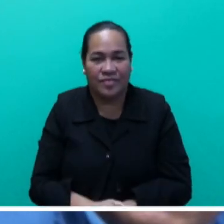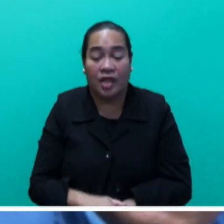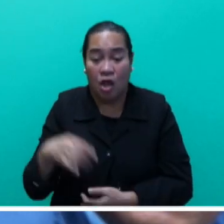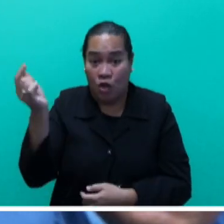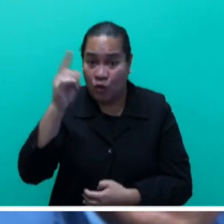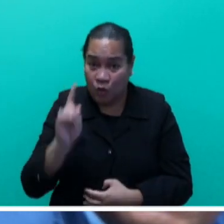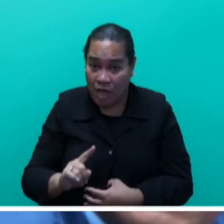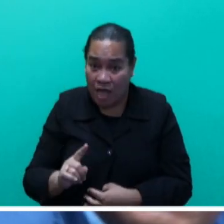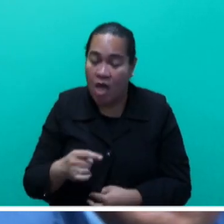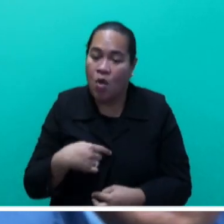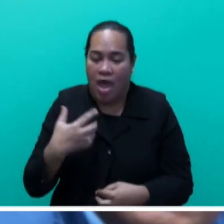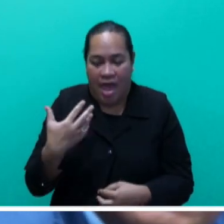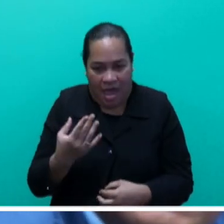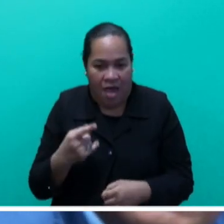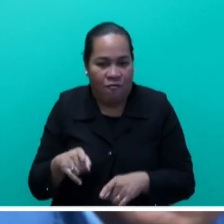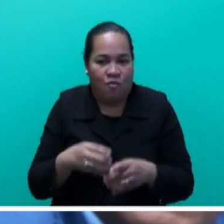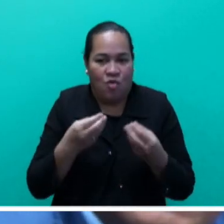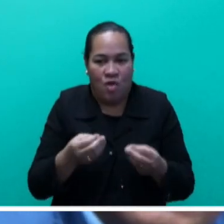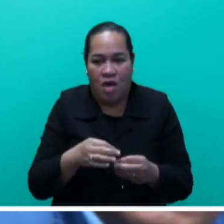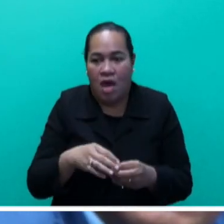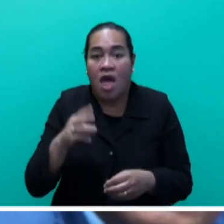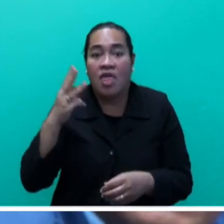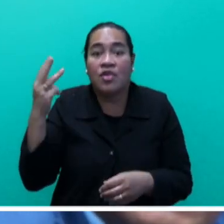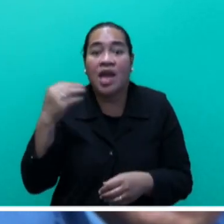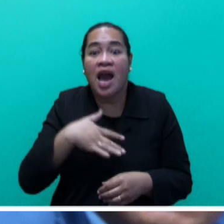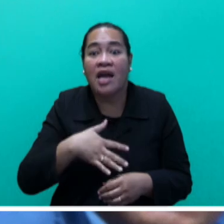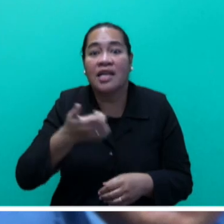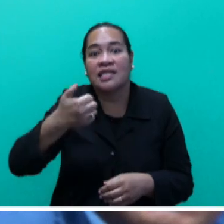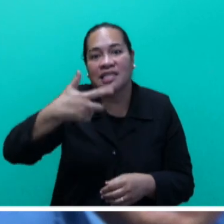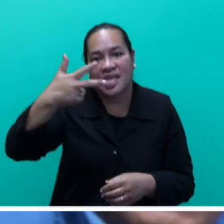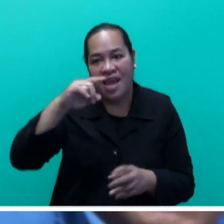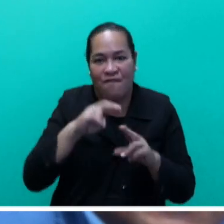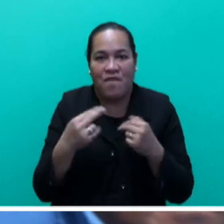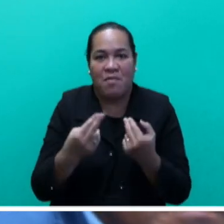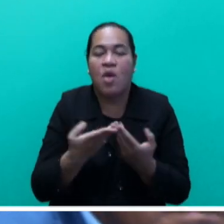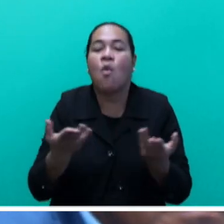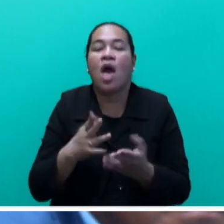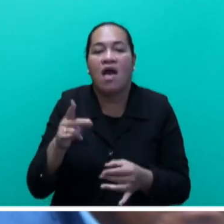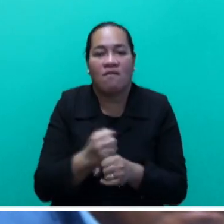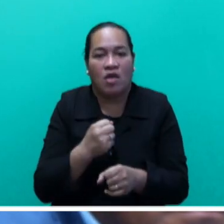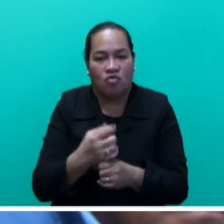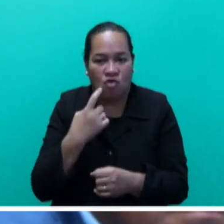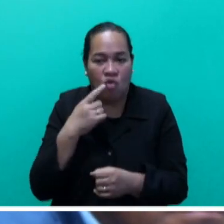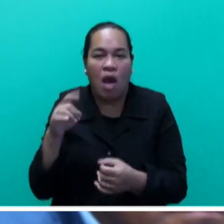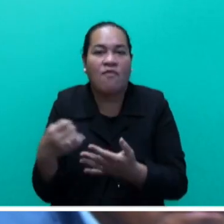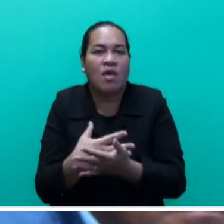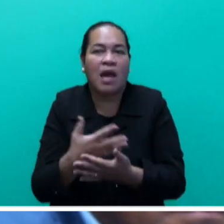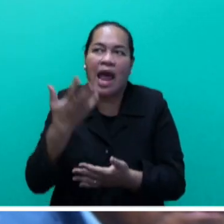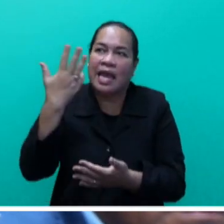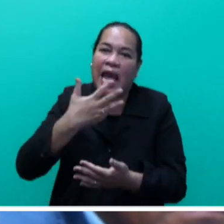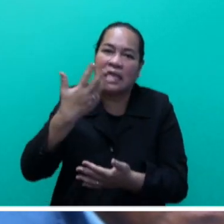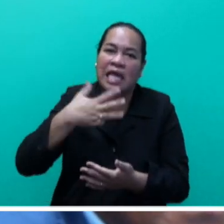today we have meaningfully touched the lives of 368 families in Botukola who were affected by the 1991